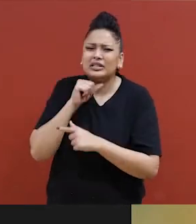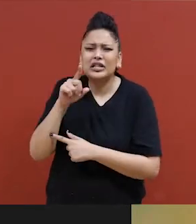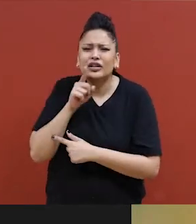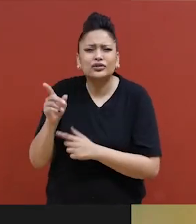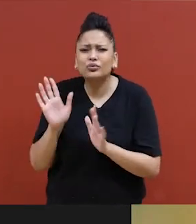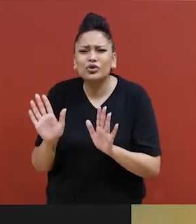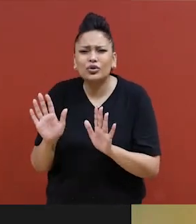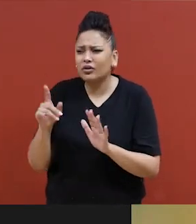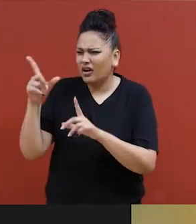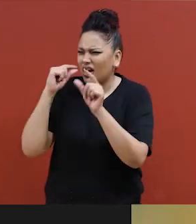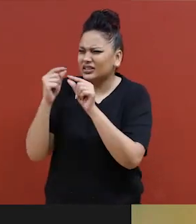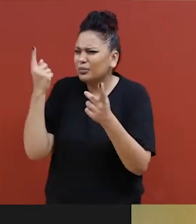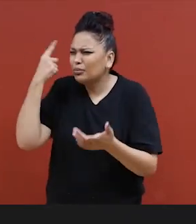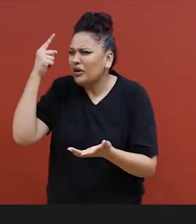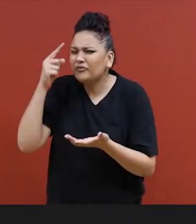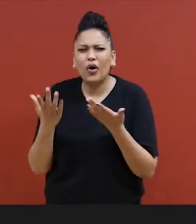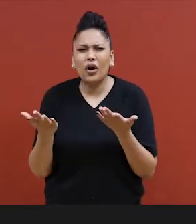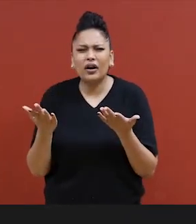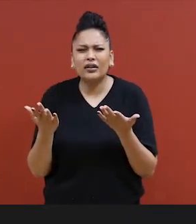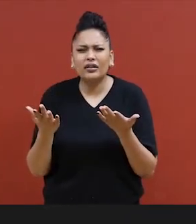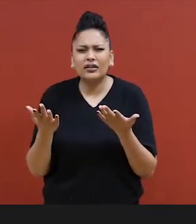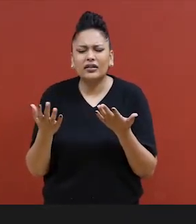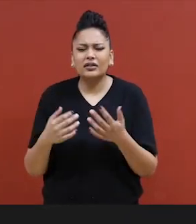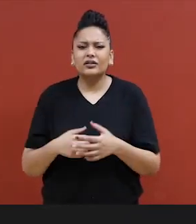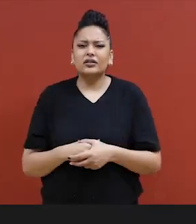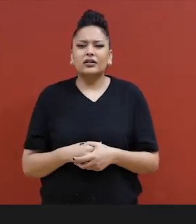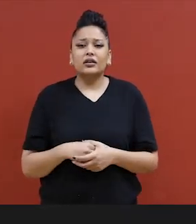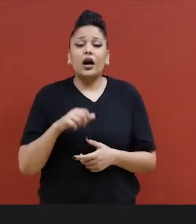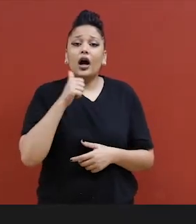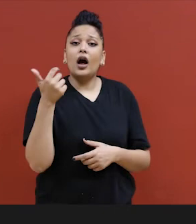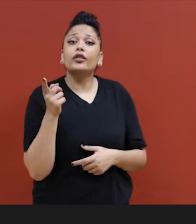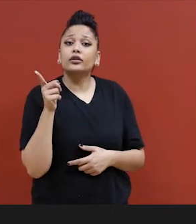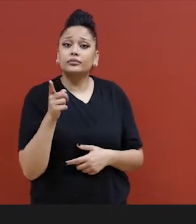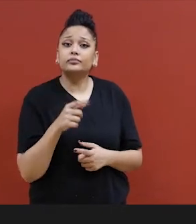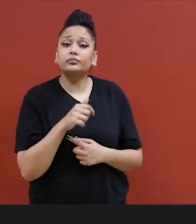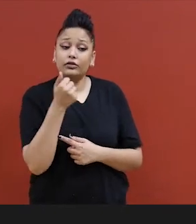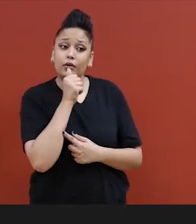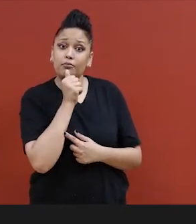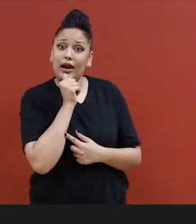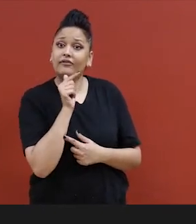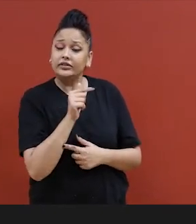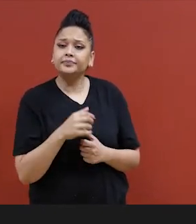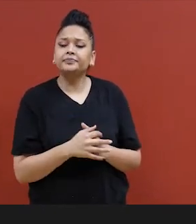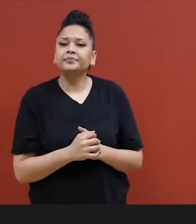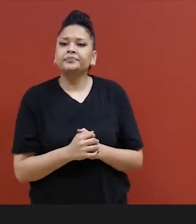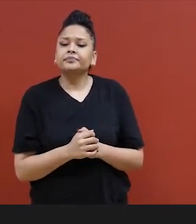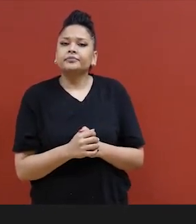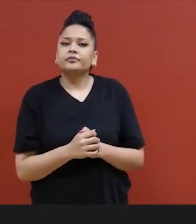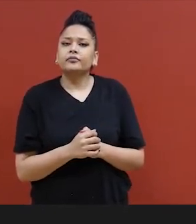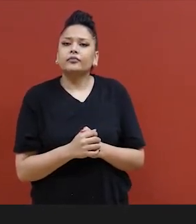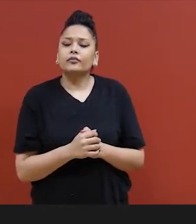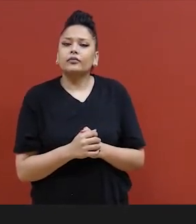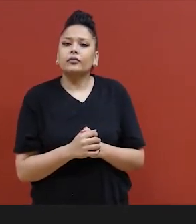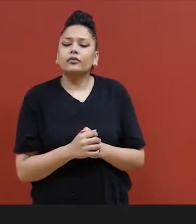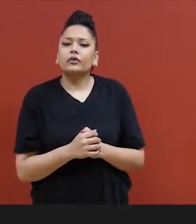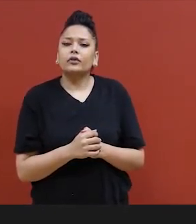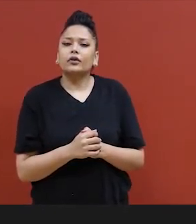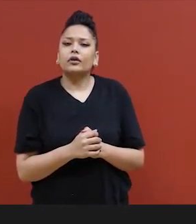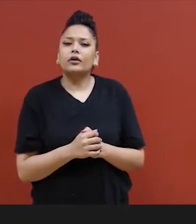for letting me know that you think that. When it comes to other parts of privacy in regards to, so you